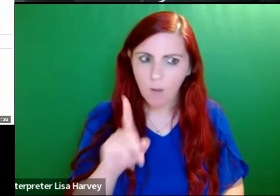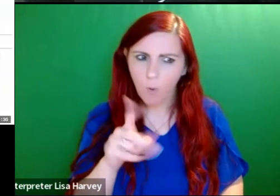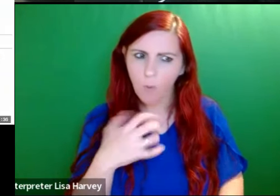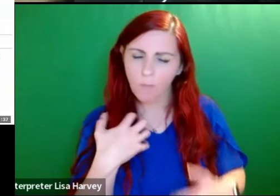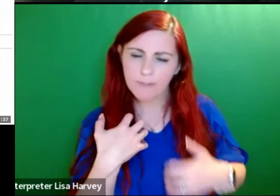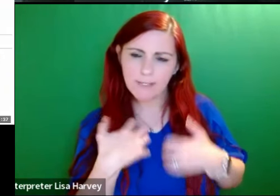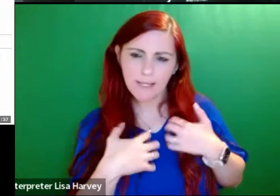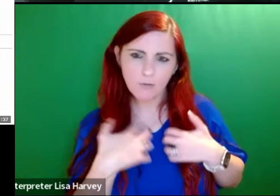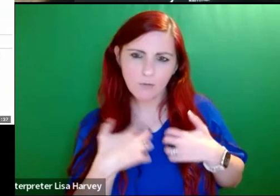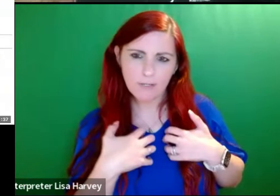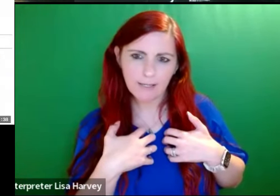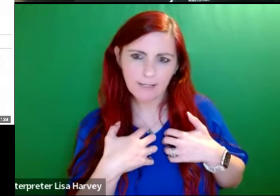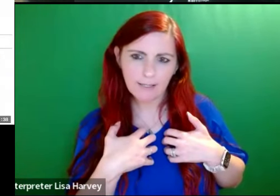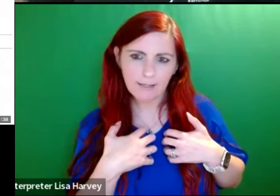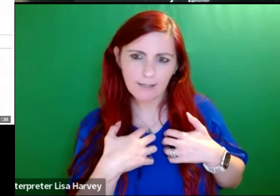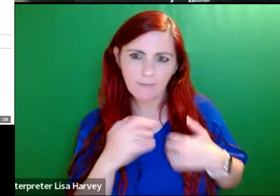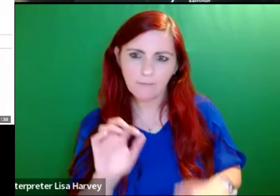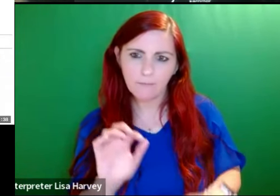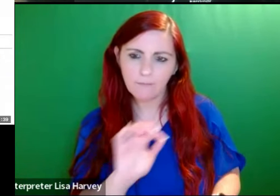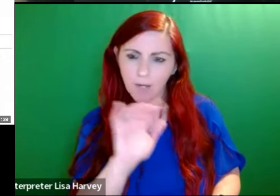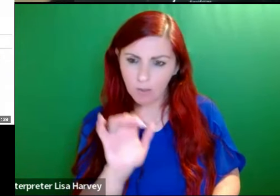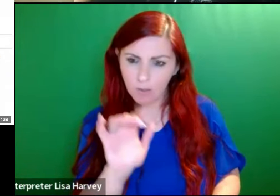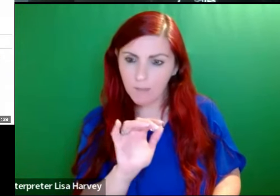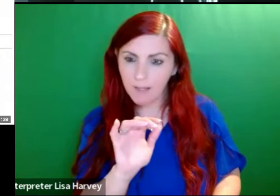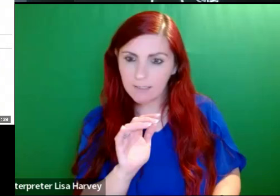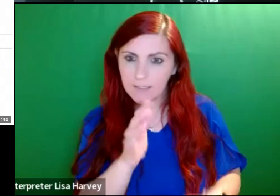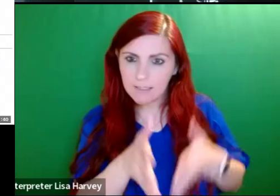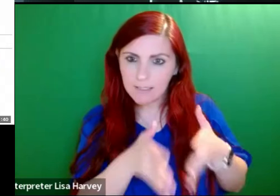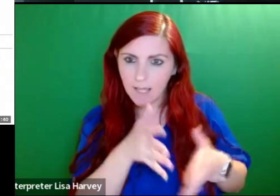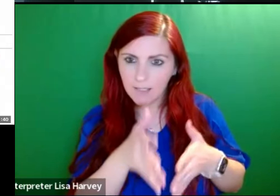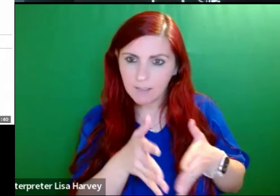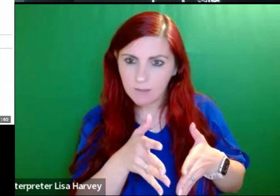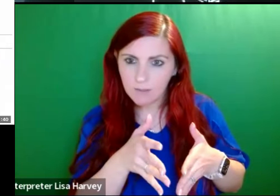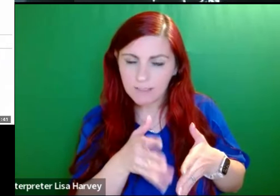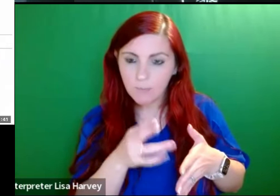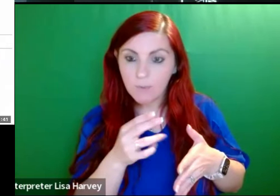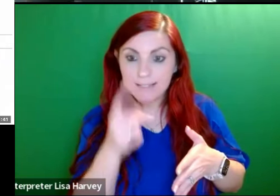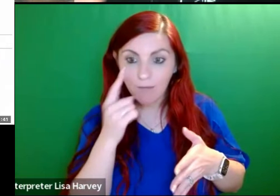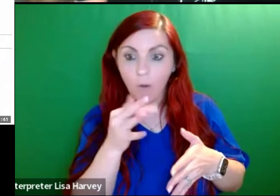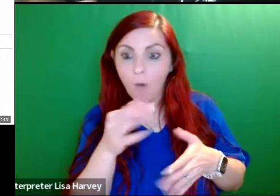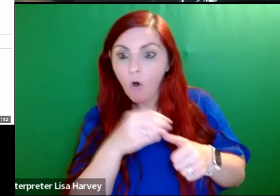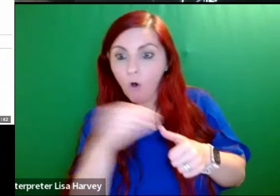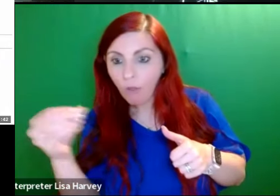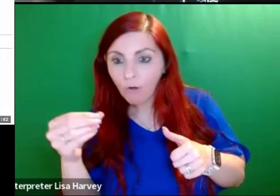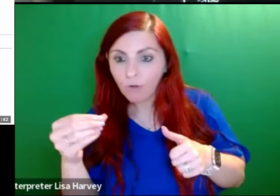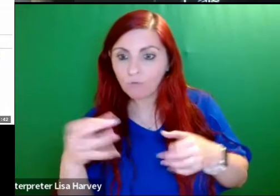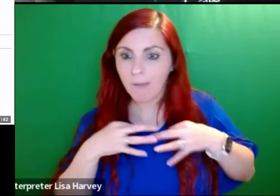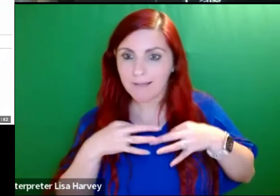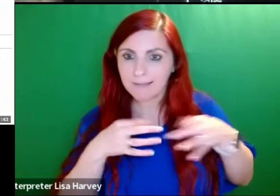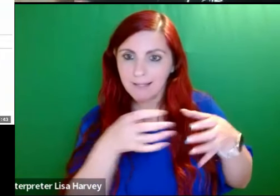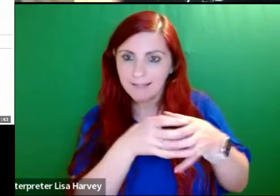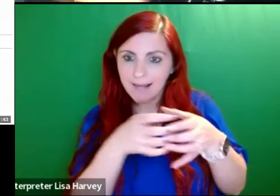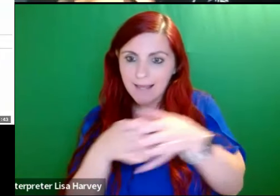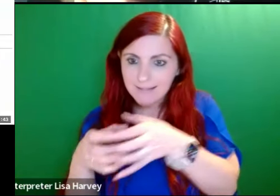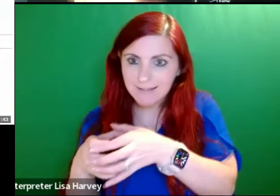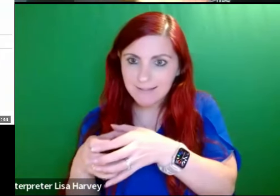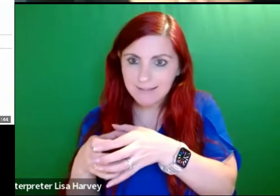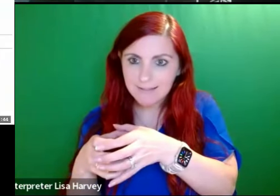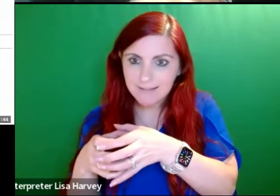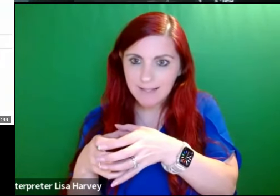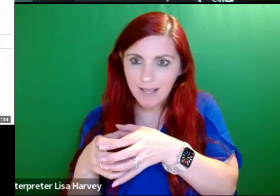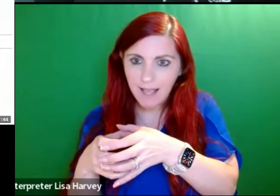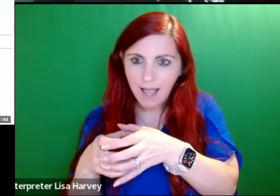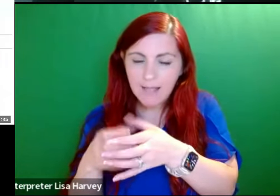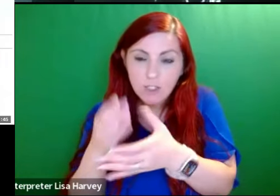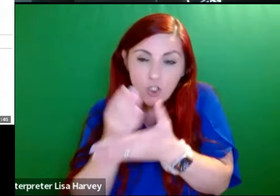that fingerspell signs were also seen in other grammatical classes and in some cases for nouns